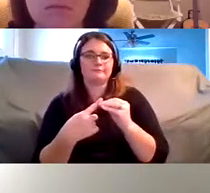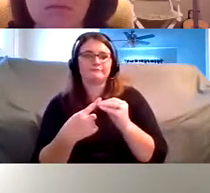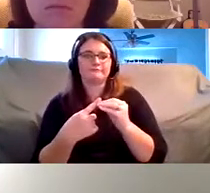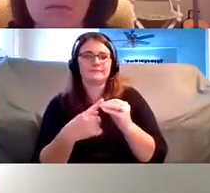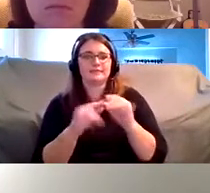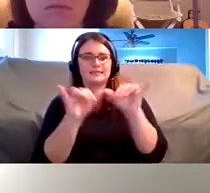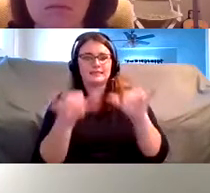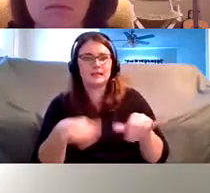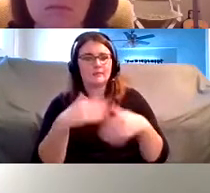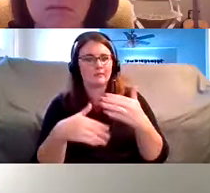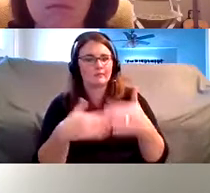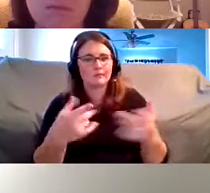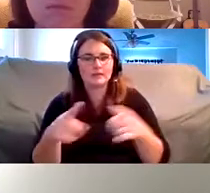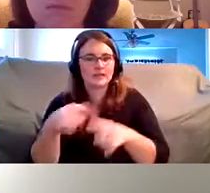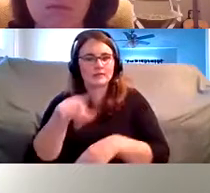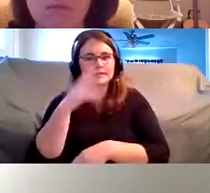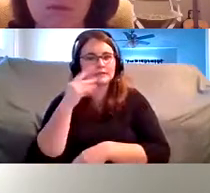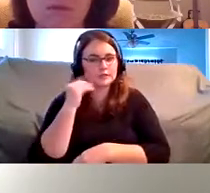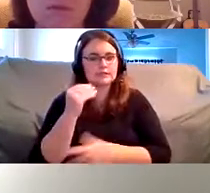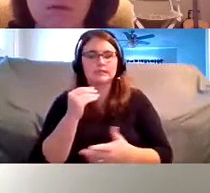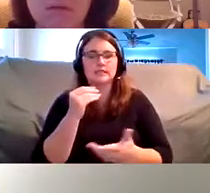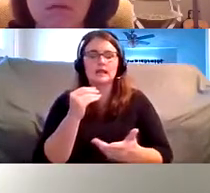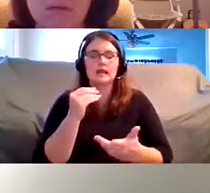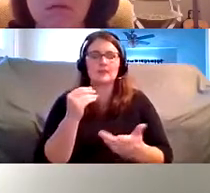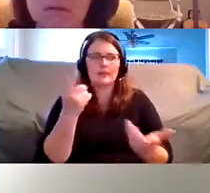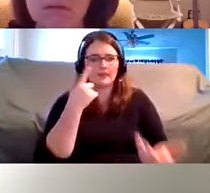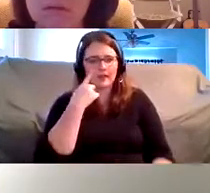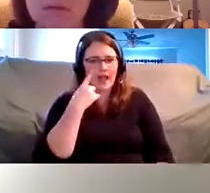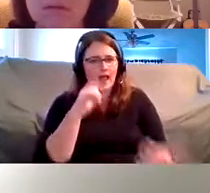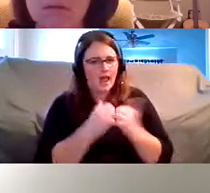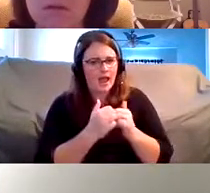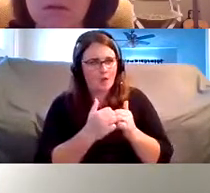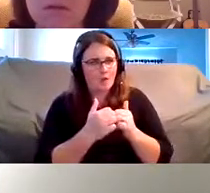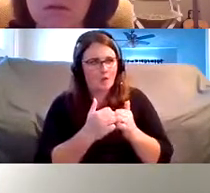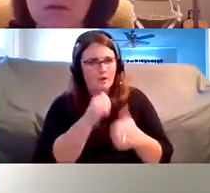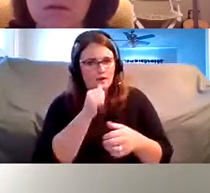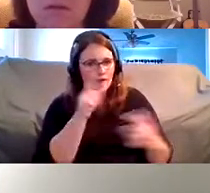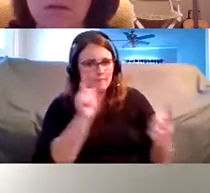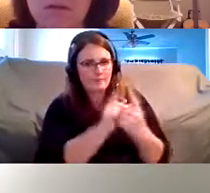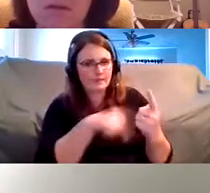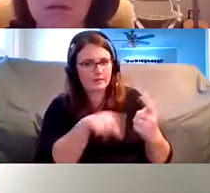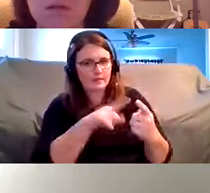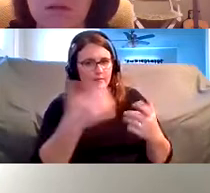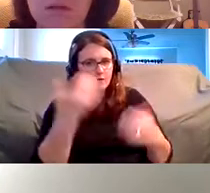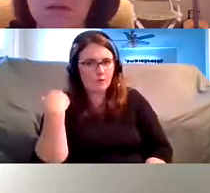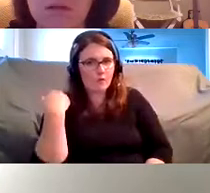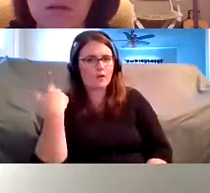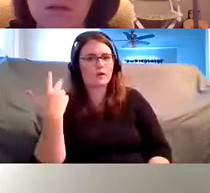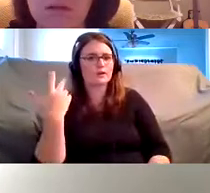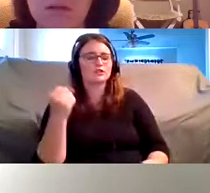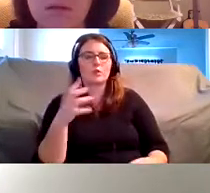never met these people before? Why did anyone never, put us together? And so I think